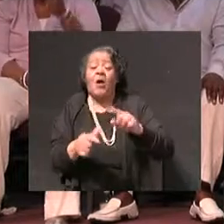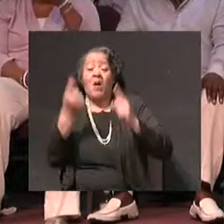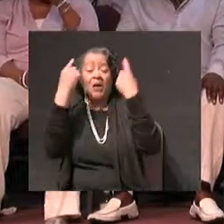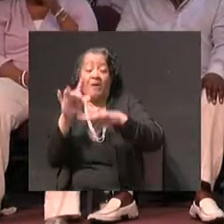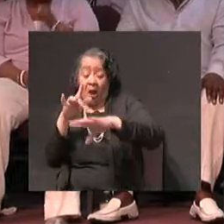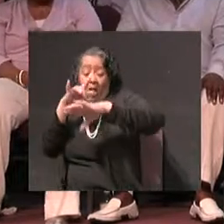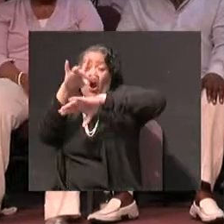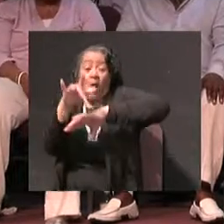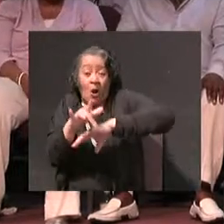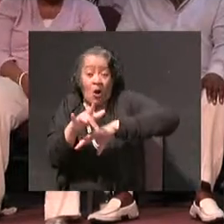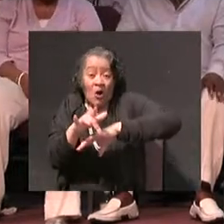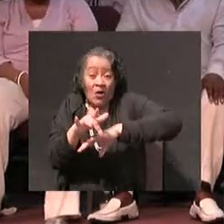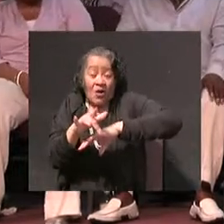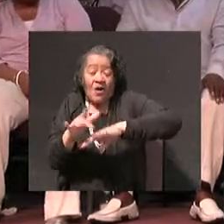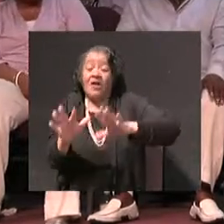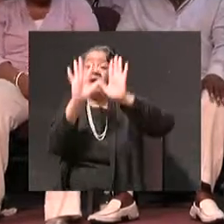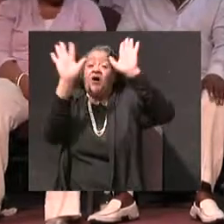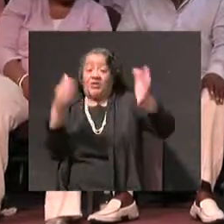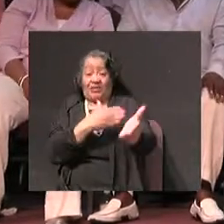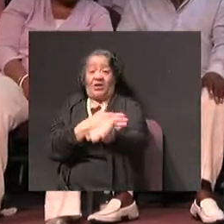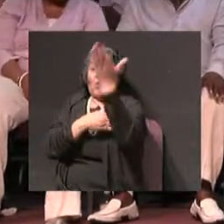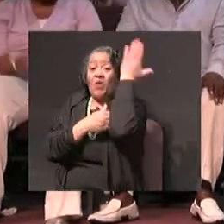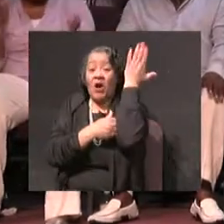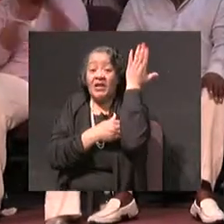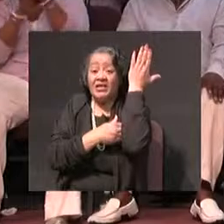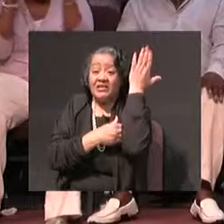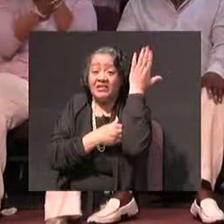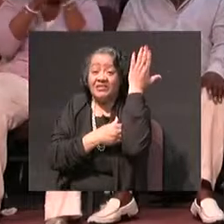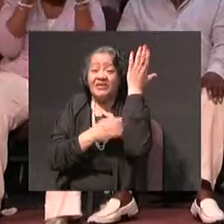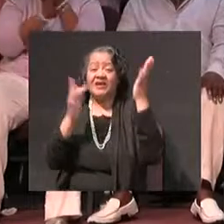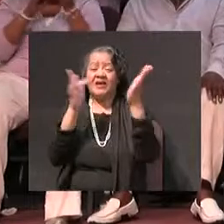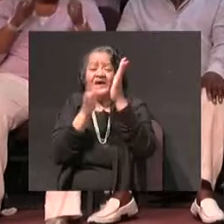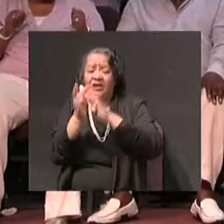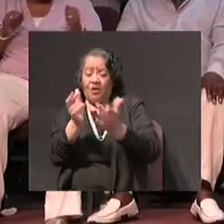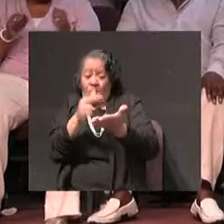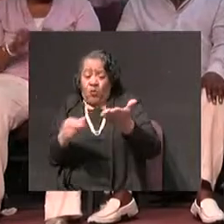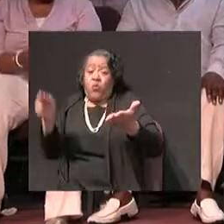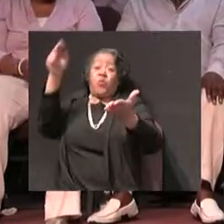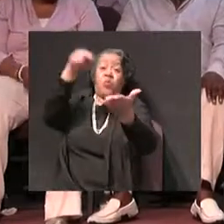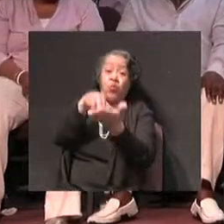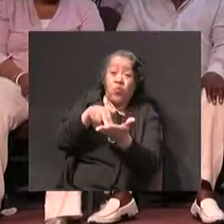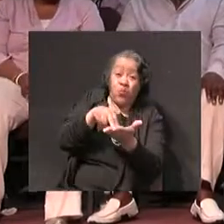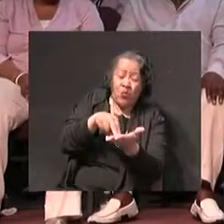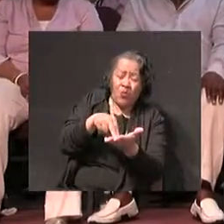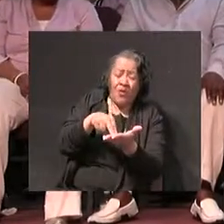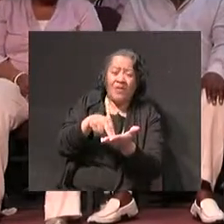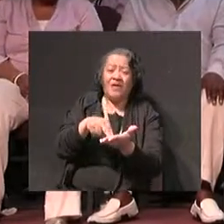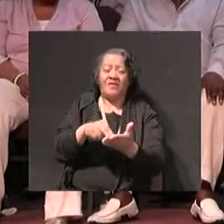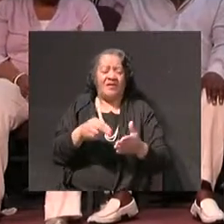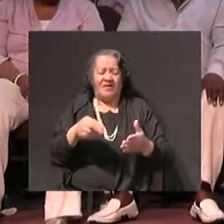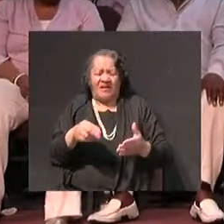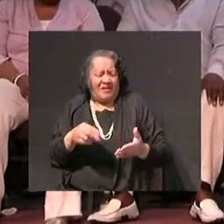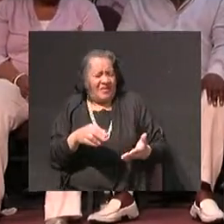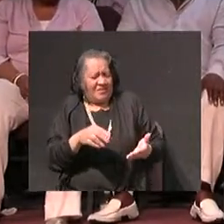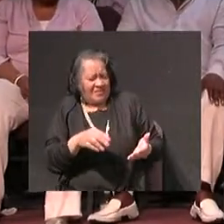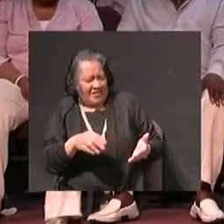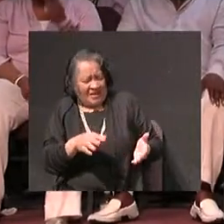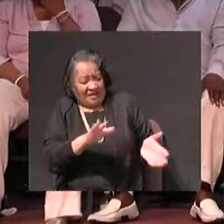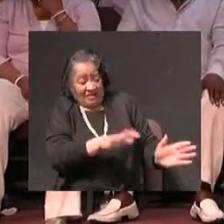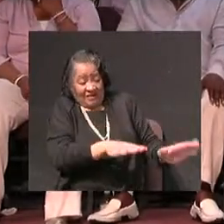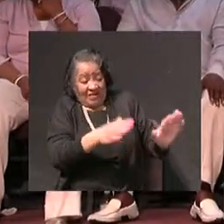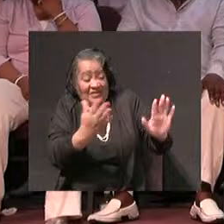early Sunday morning, he got up. And death said, well, did he